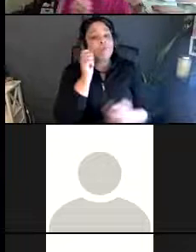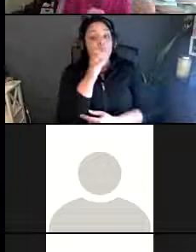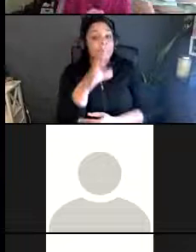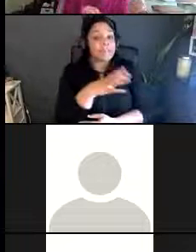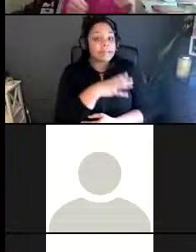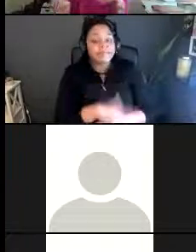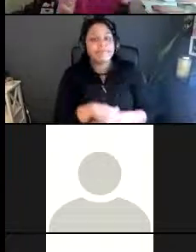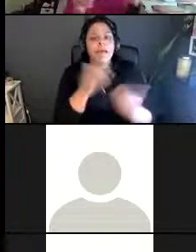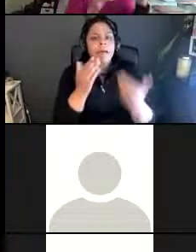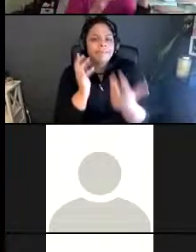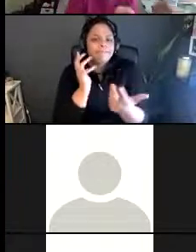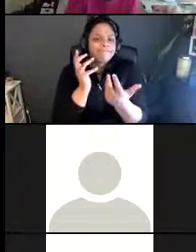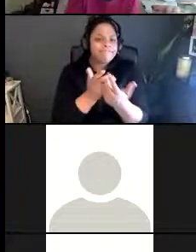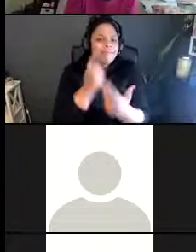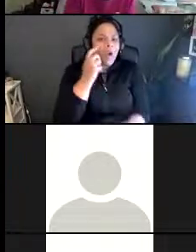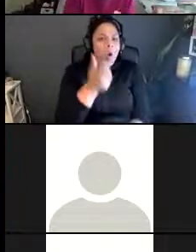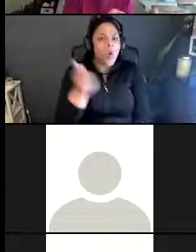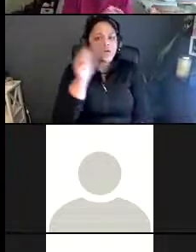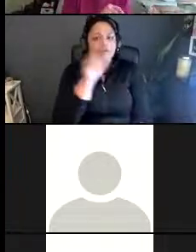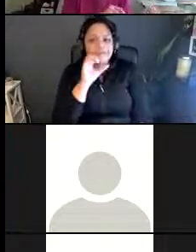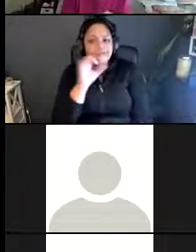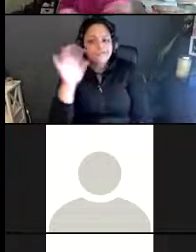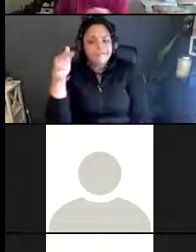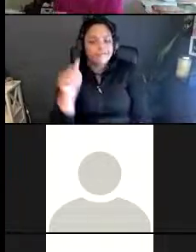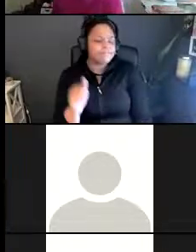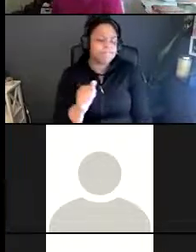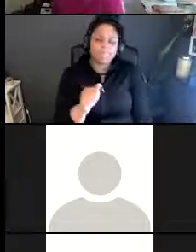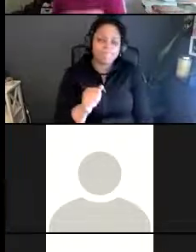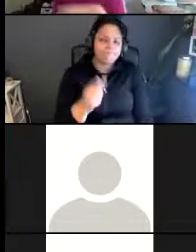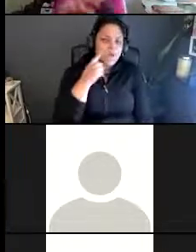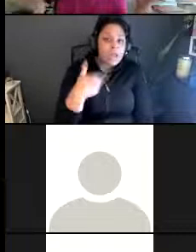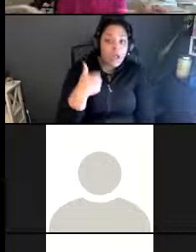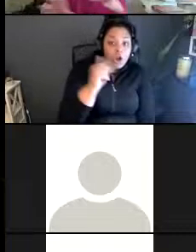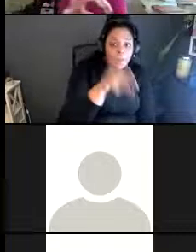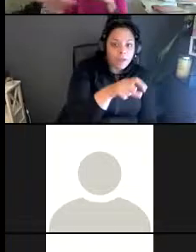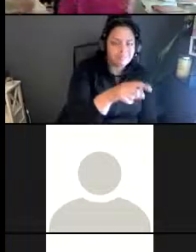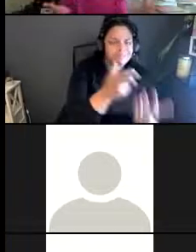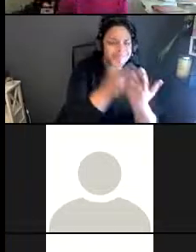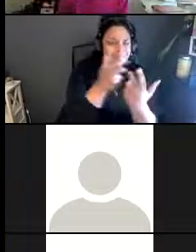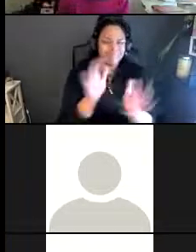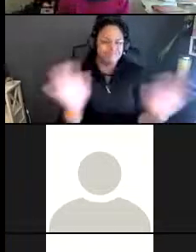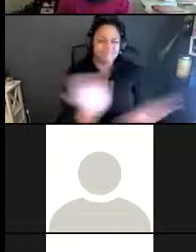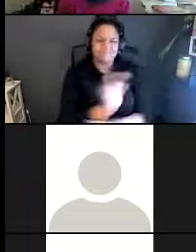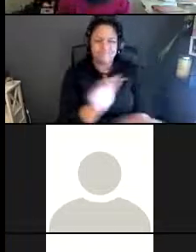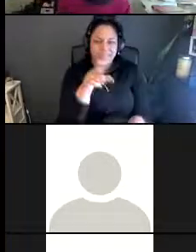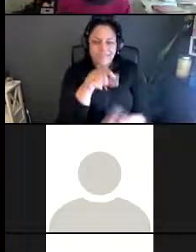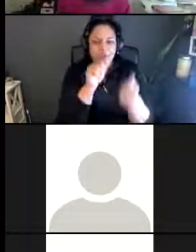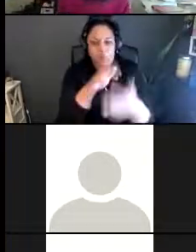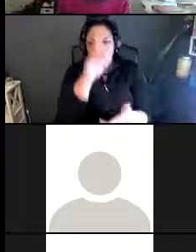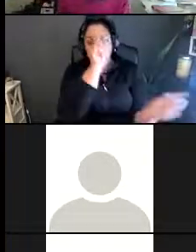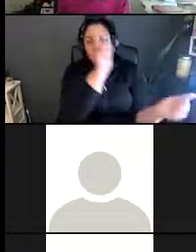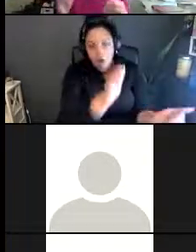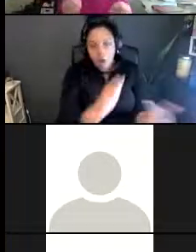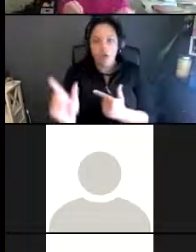Maybe this is better for older adults or for younger adults. No, it can be for anyone